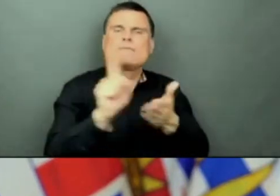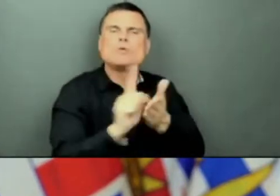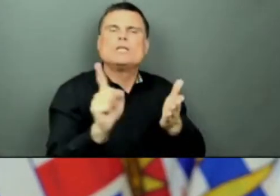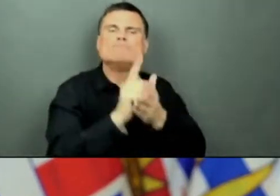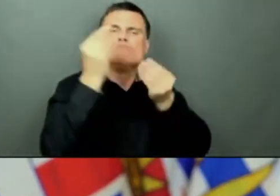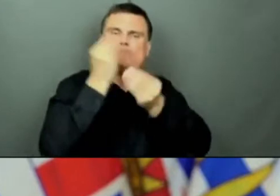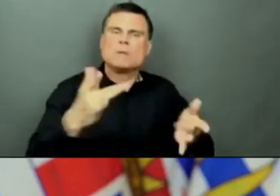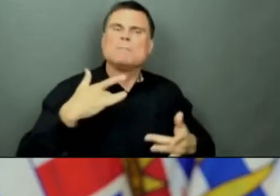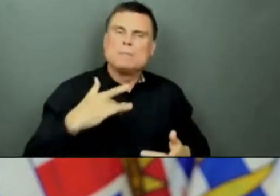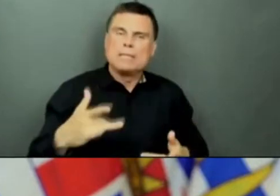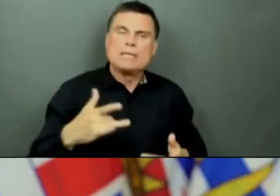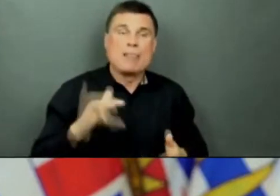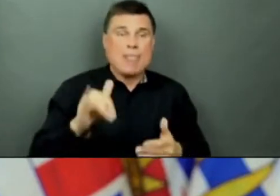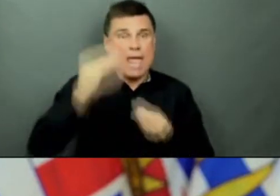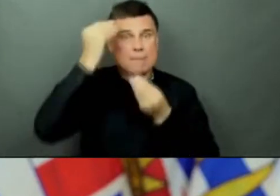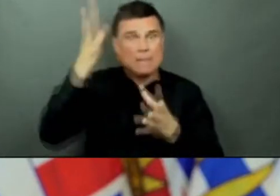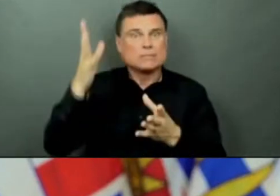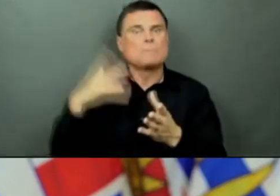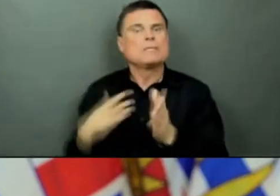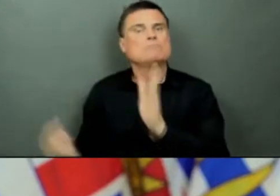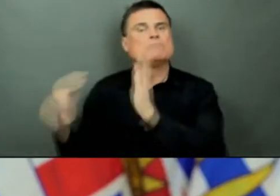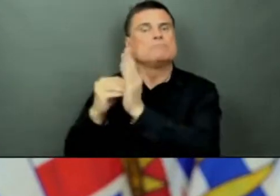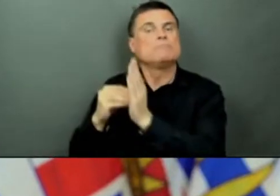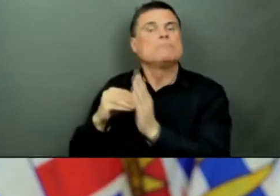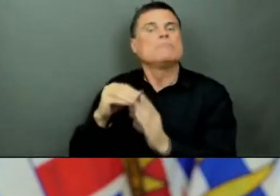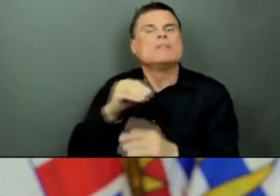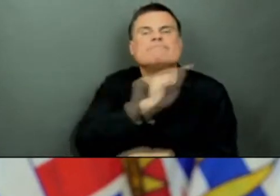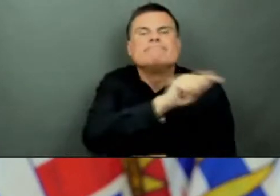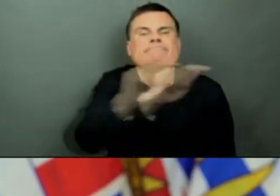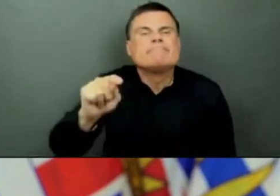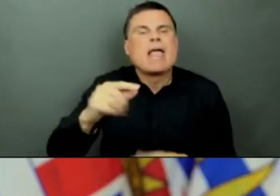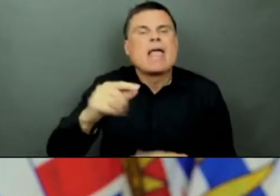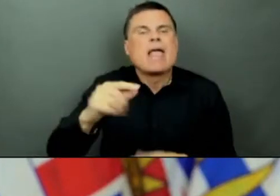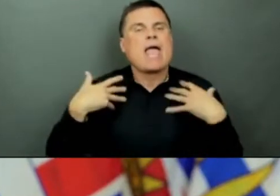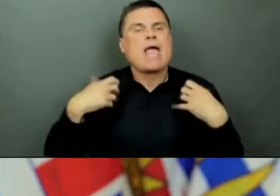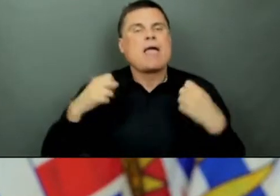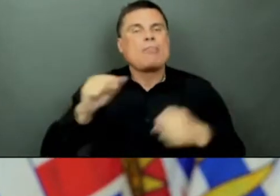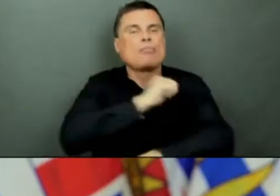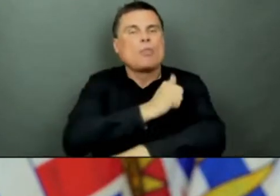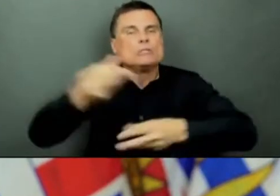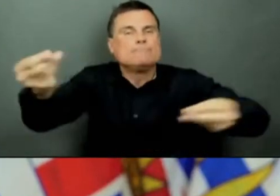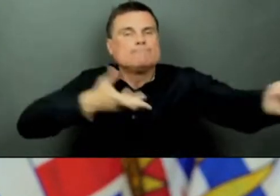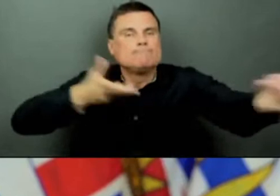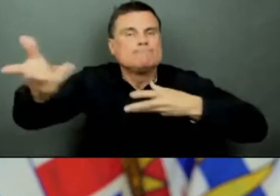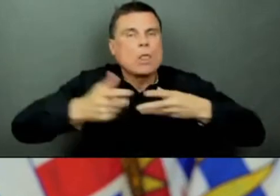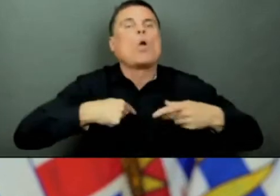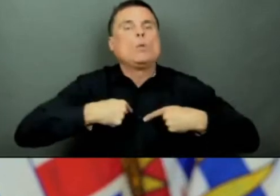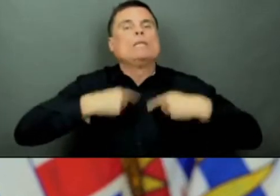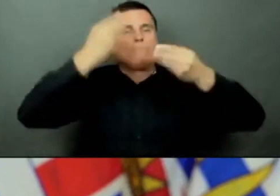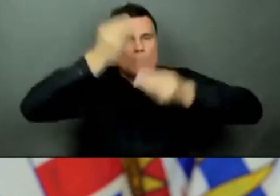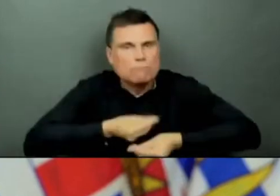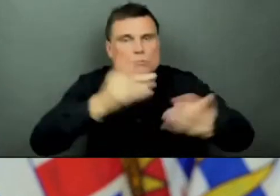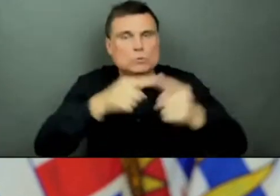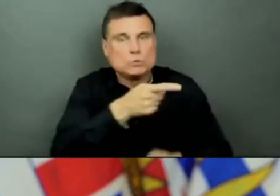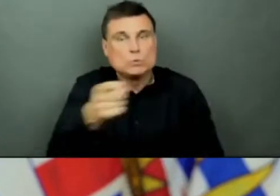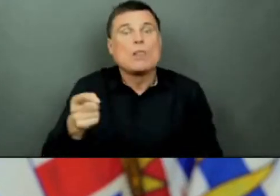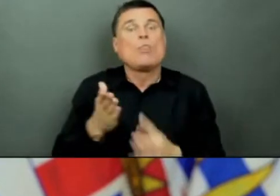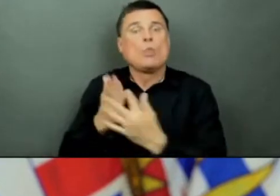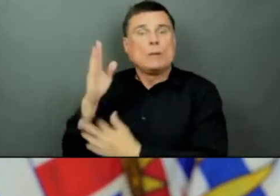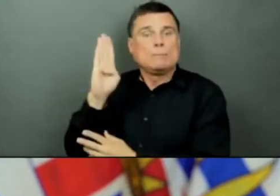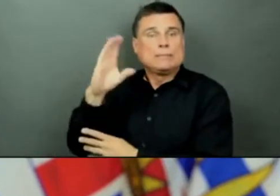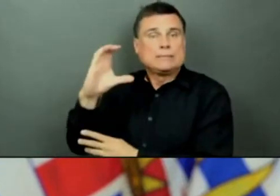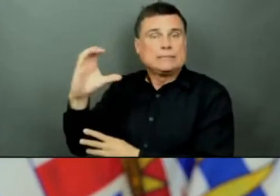information is provided by the leaders in each of our health authority to the BC CDC, and that forms our weekly